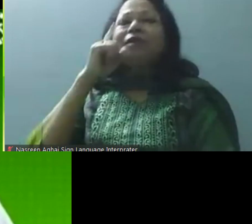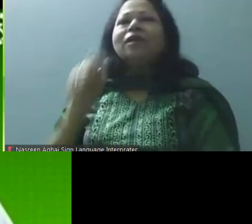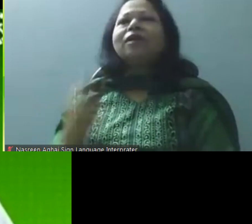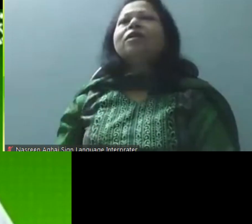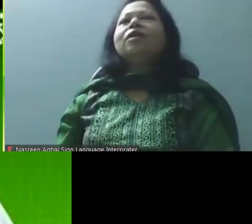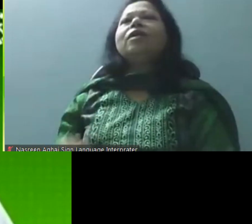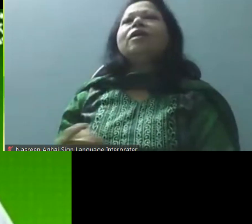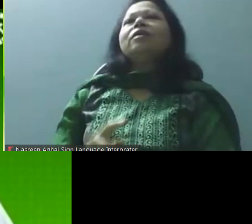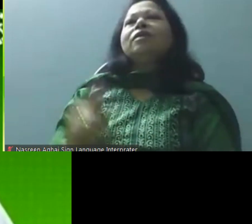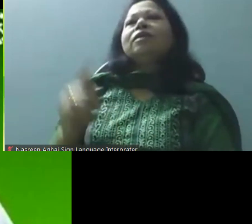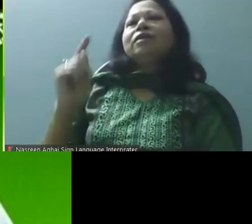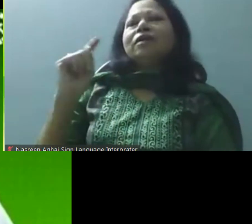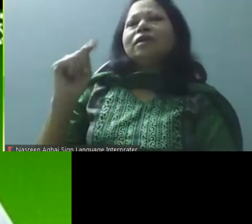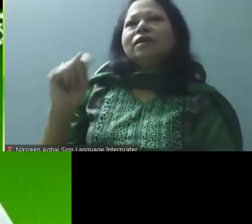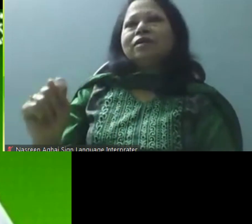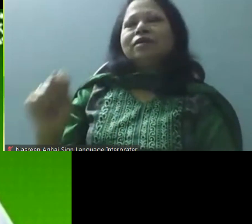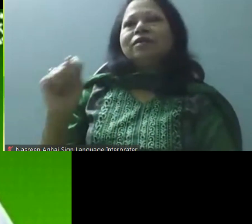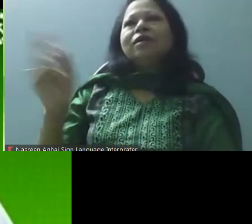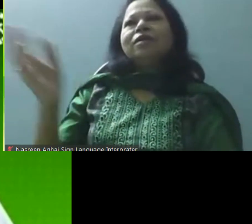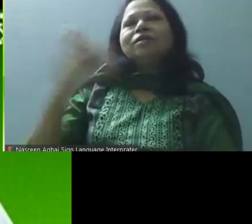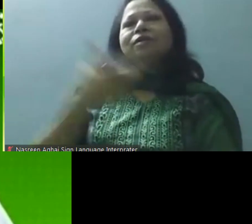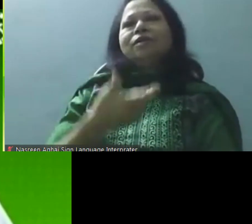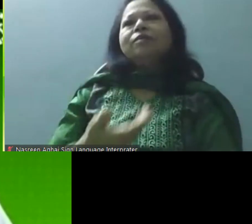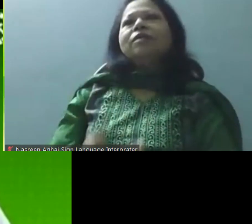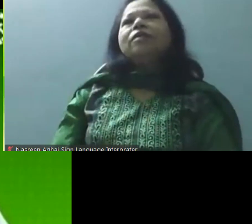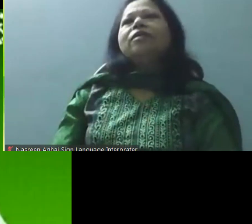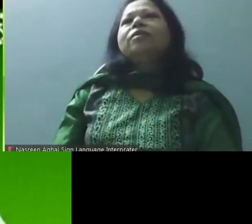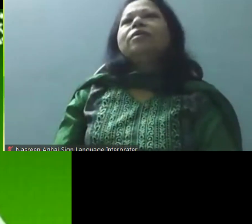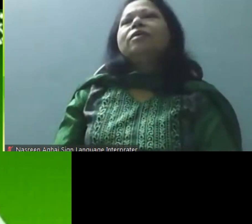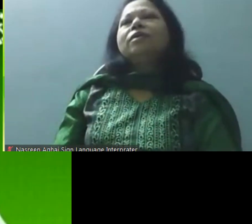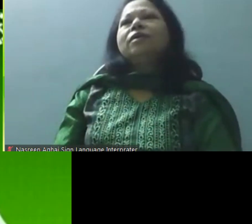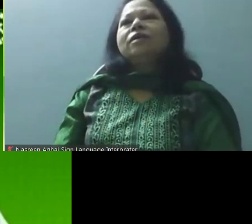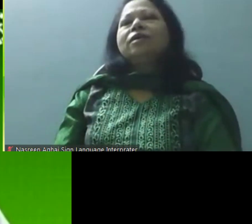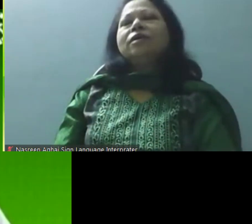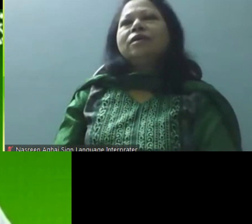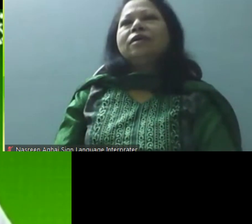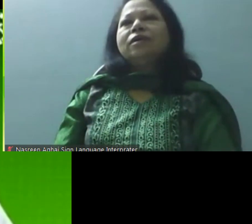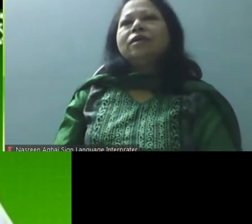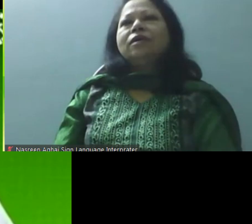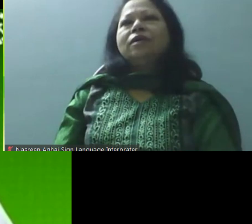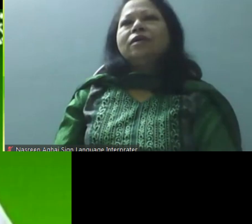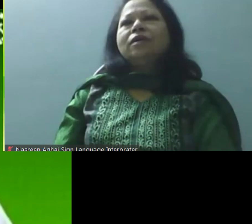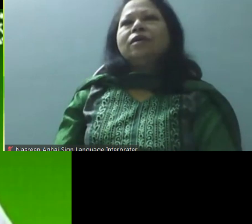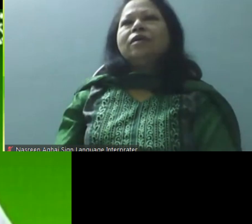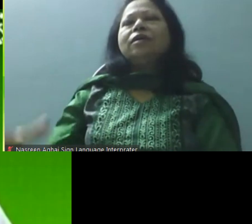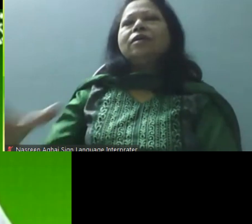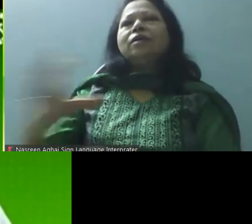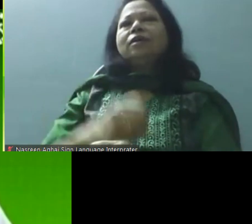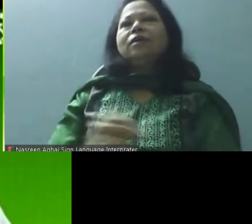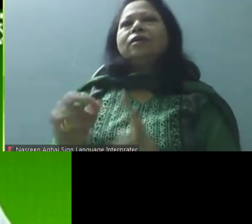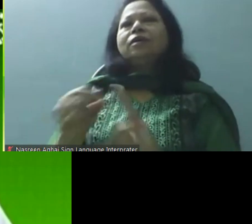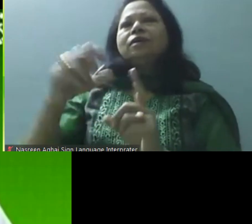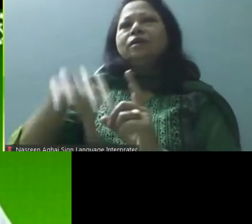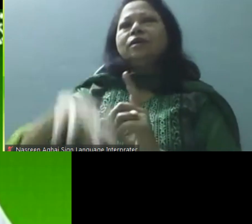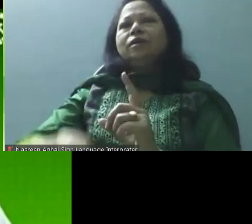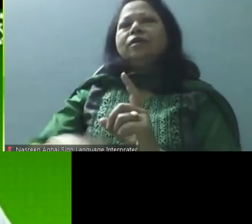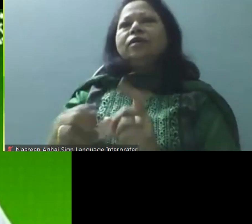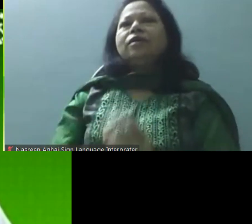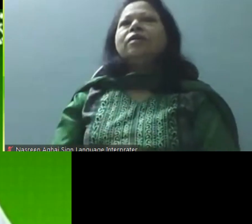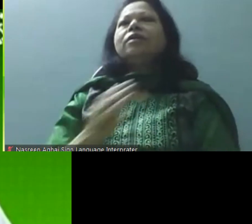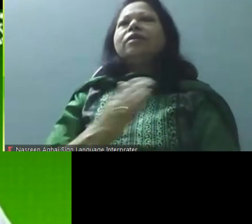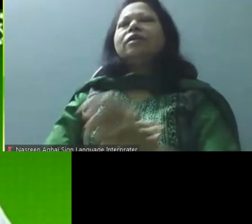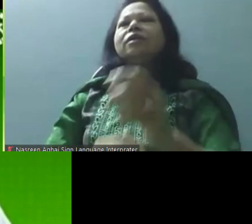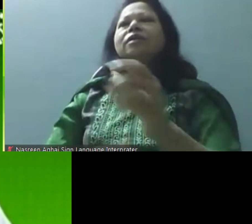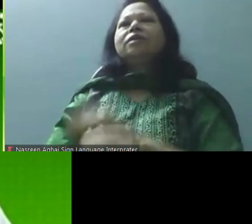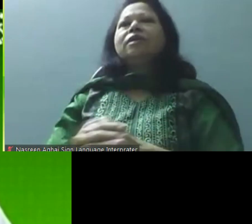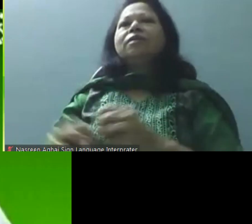So now I think we will move on to our panelists from Pakistan Disabled Foundation. So we